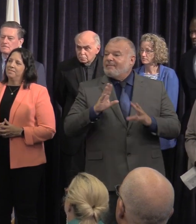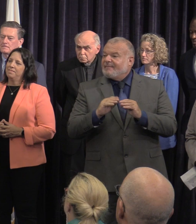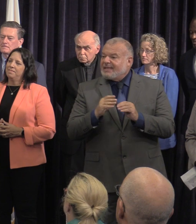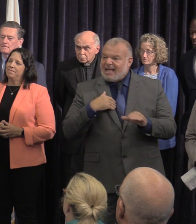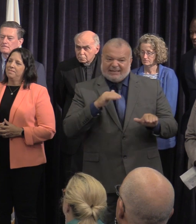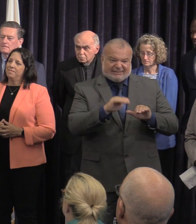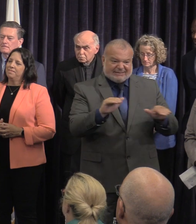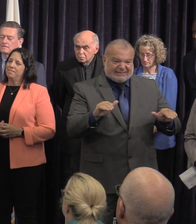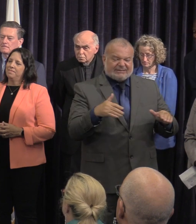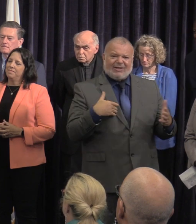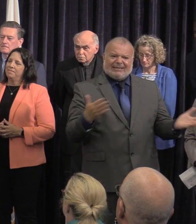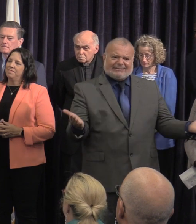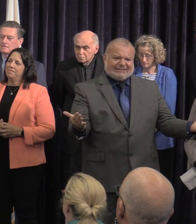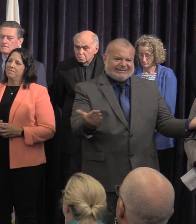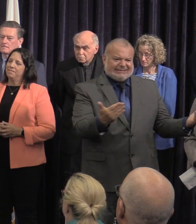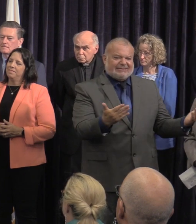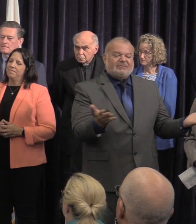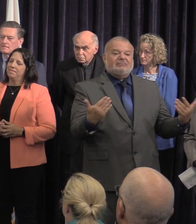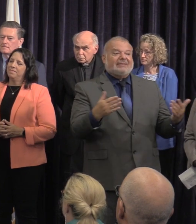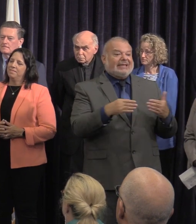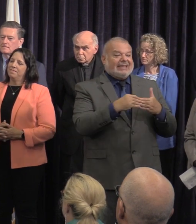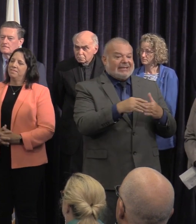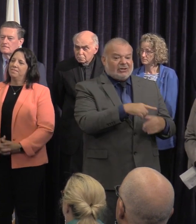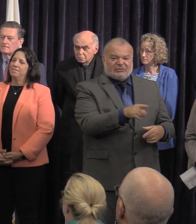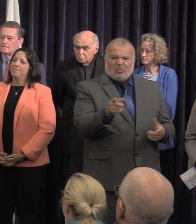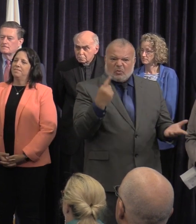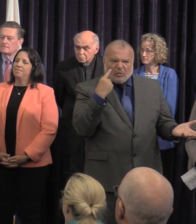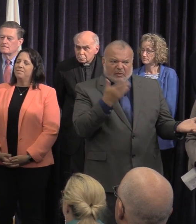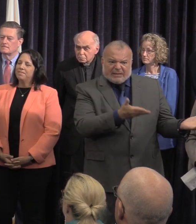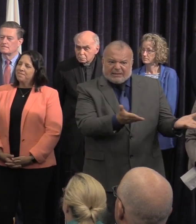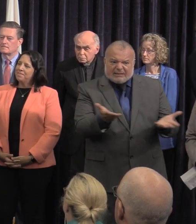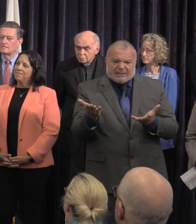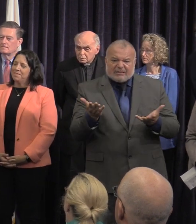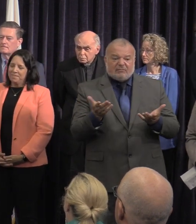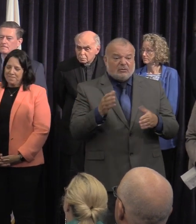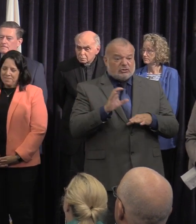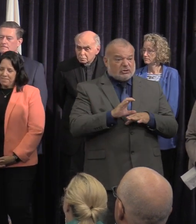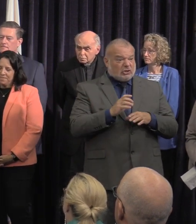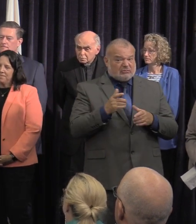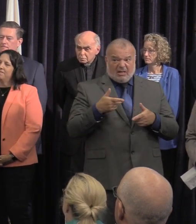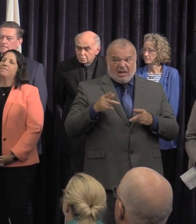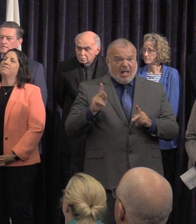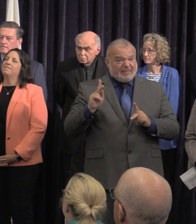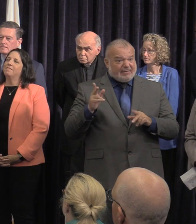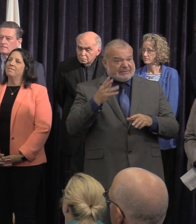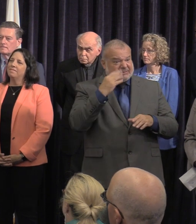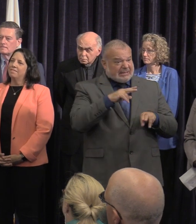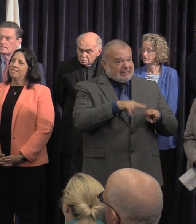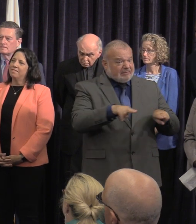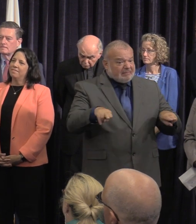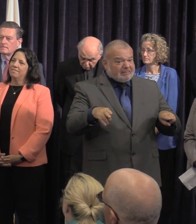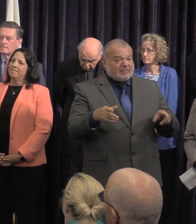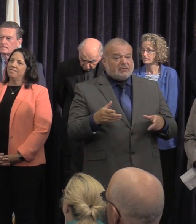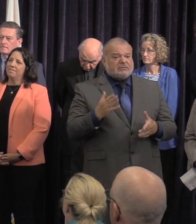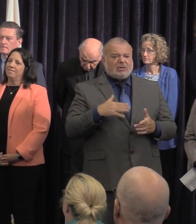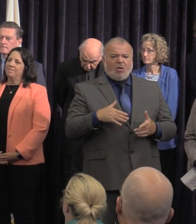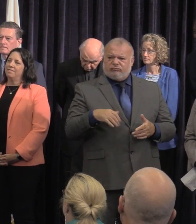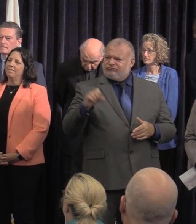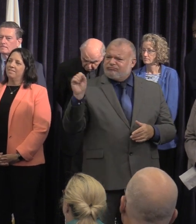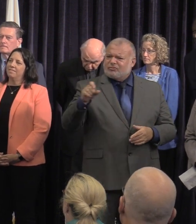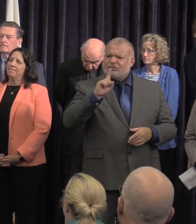called my leaders and said, do you think this is something that we can do? And some of my leaders said,